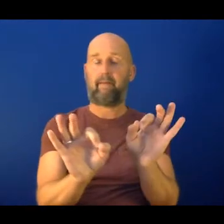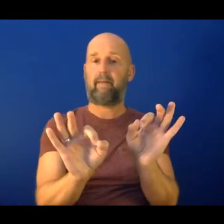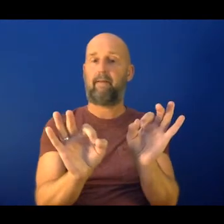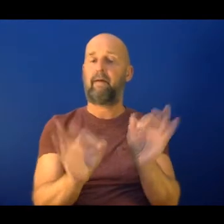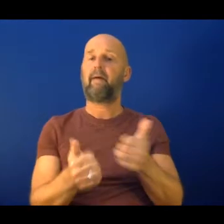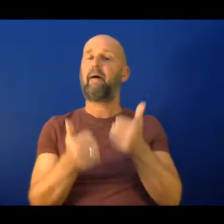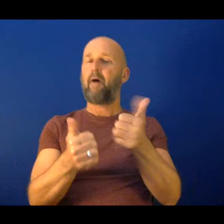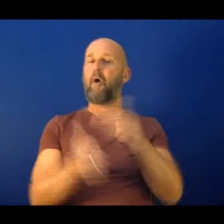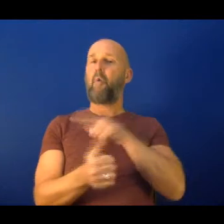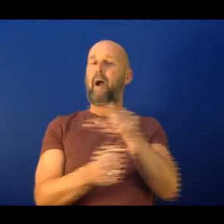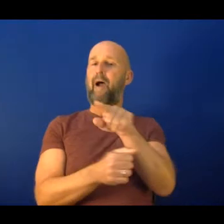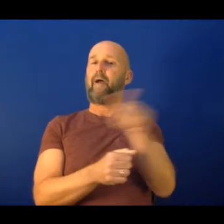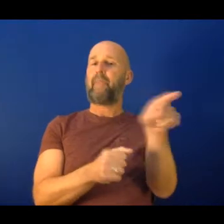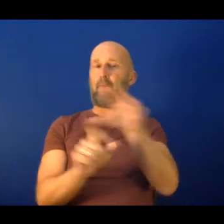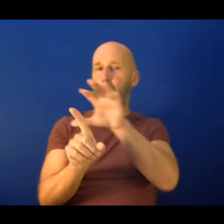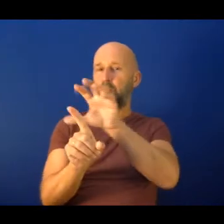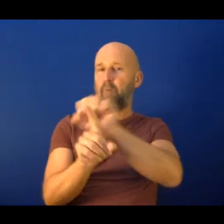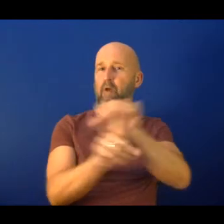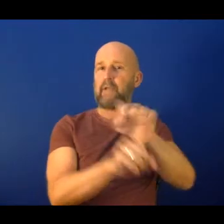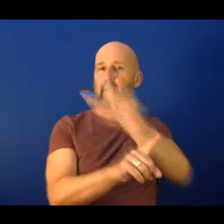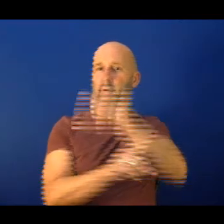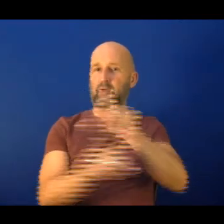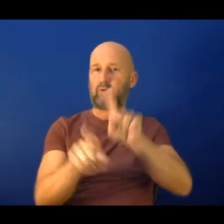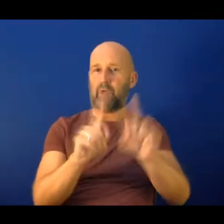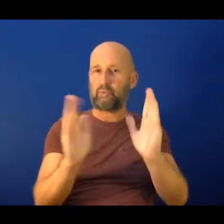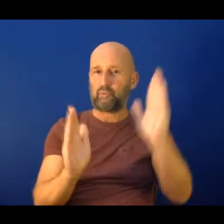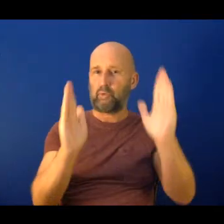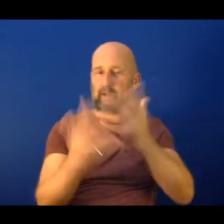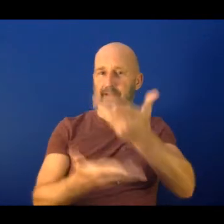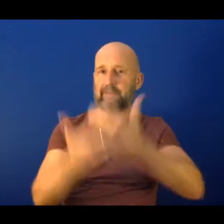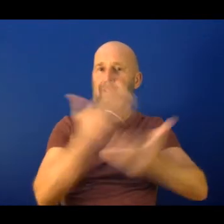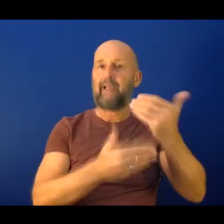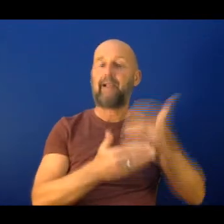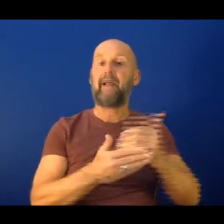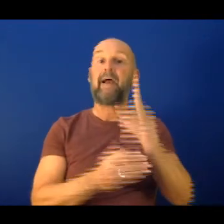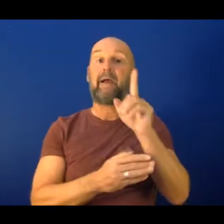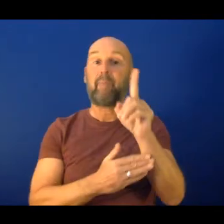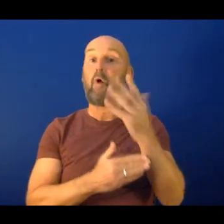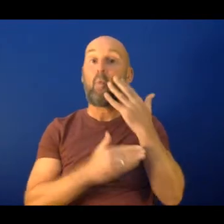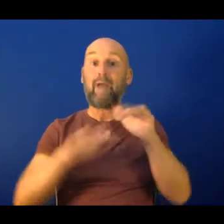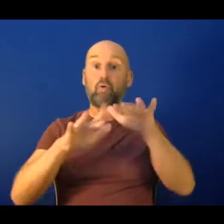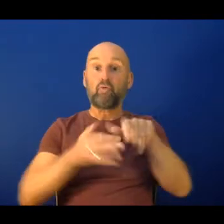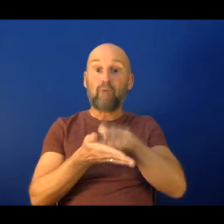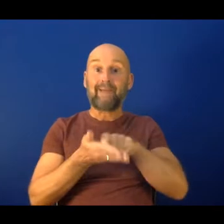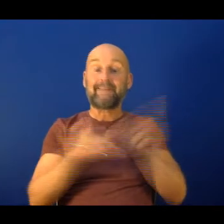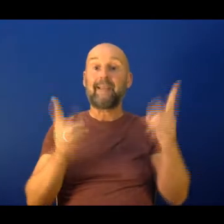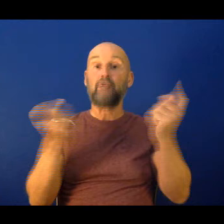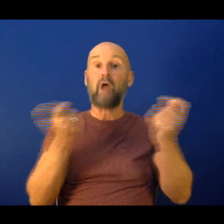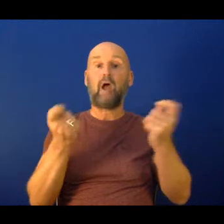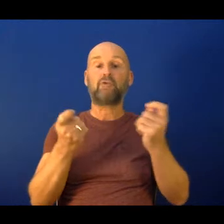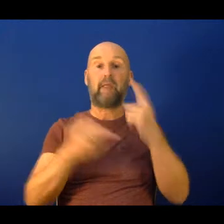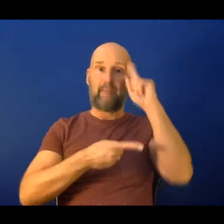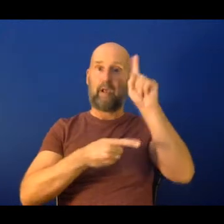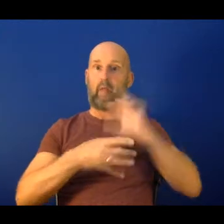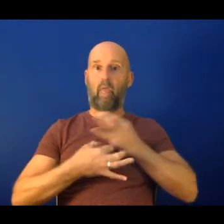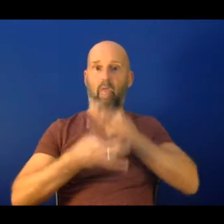I think they were really good at spotting when someone was trying to speak, whereas if writers are in charge, they get caught up creatively,